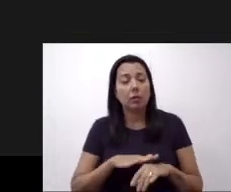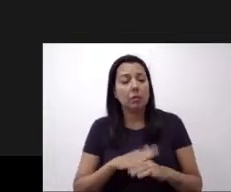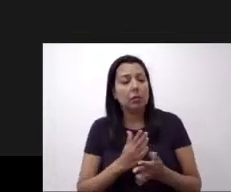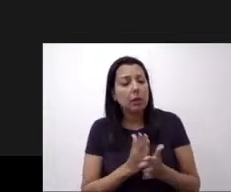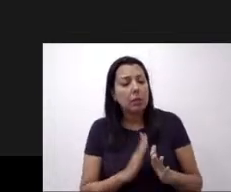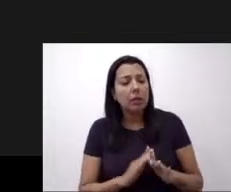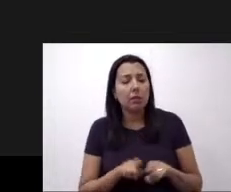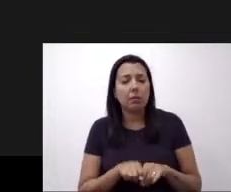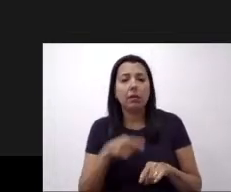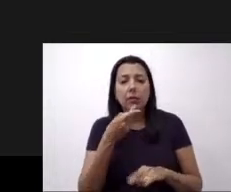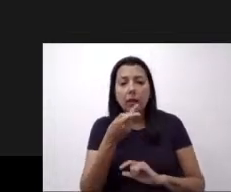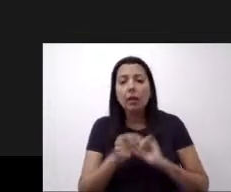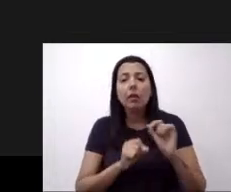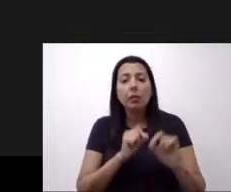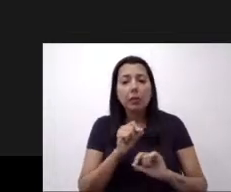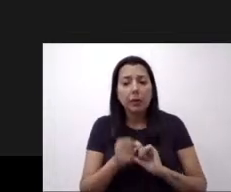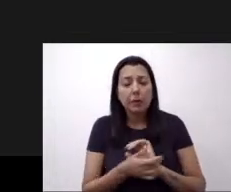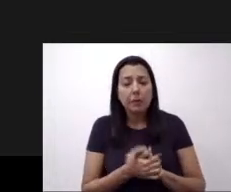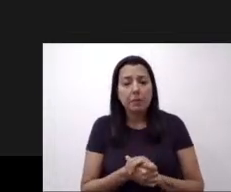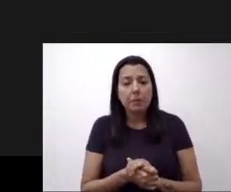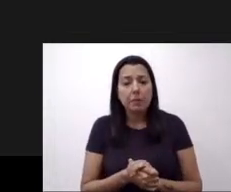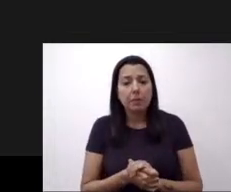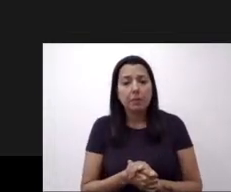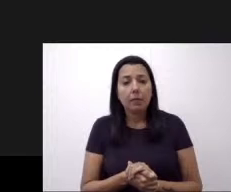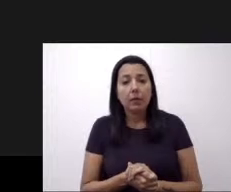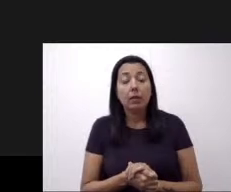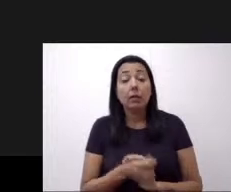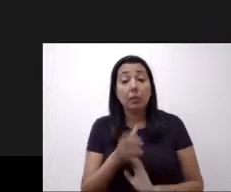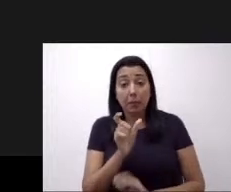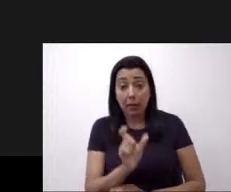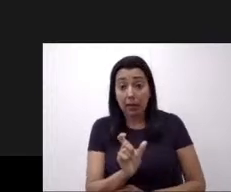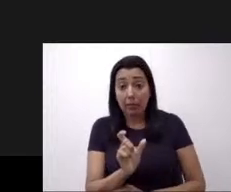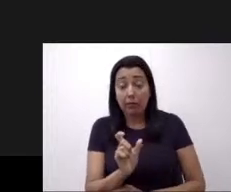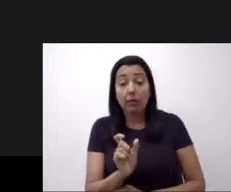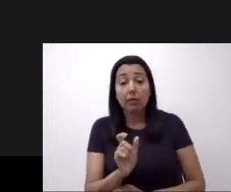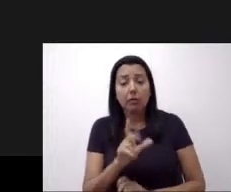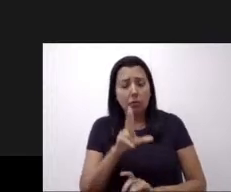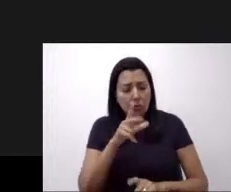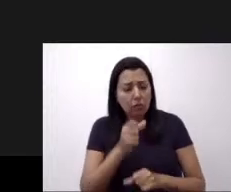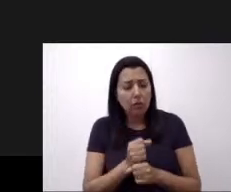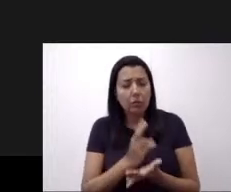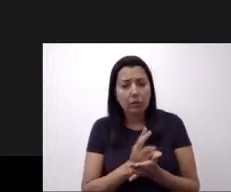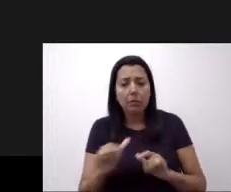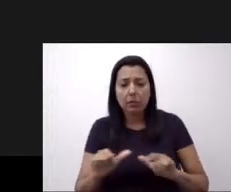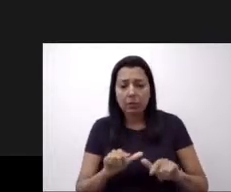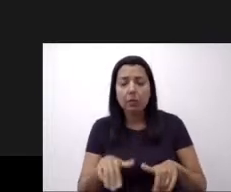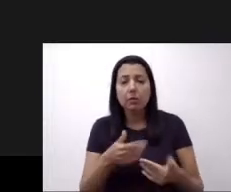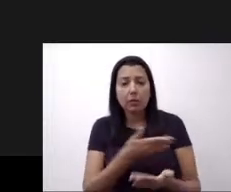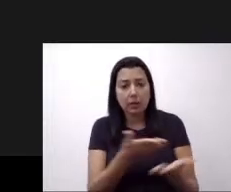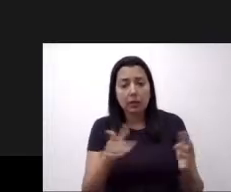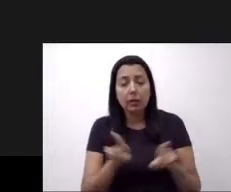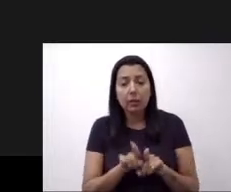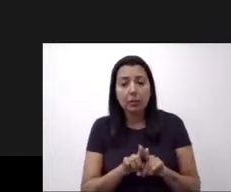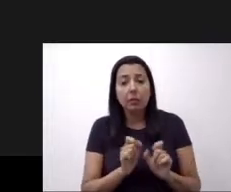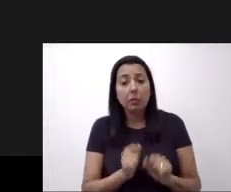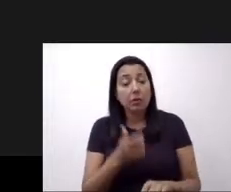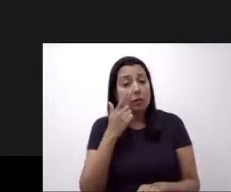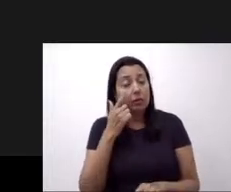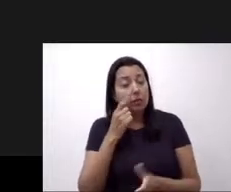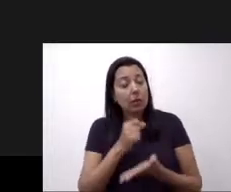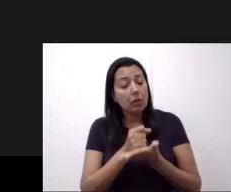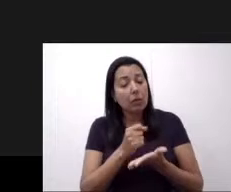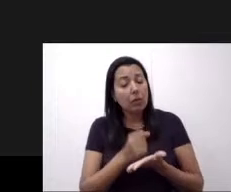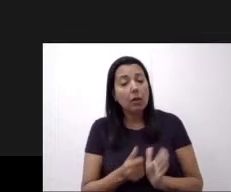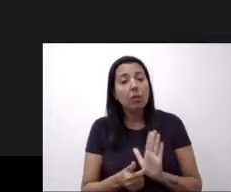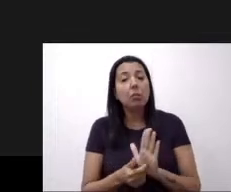Jean-Gustave Padiolo. From this work, we can also see the contribution of a